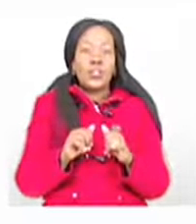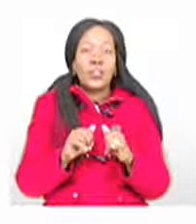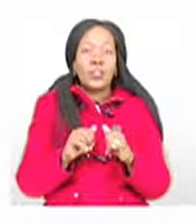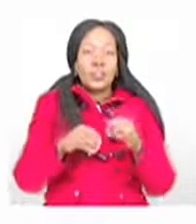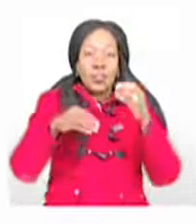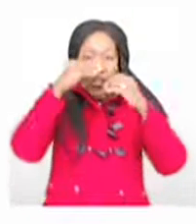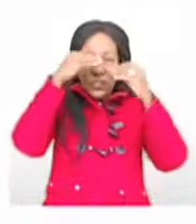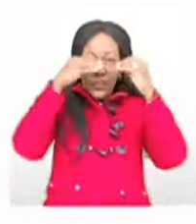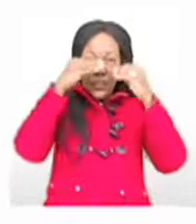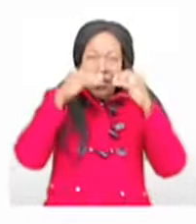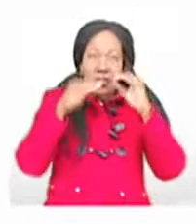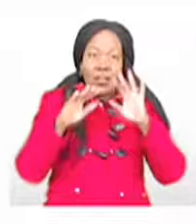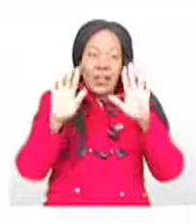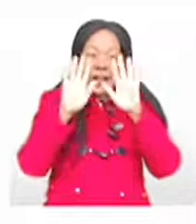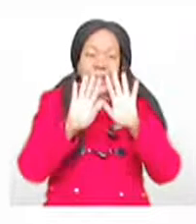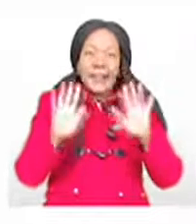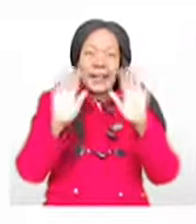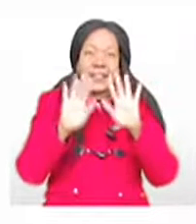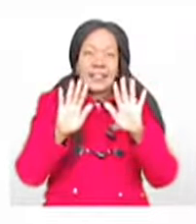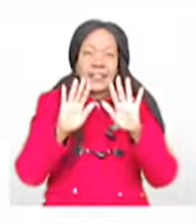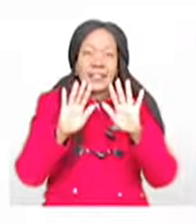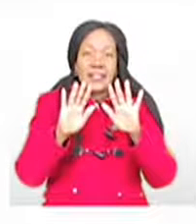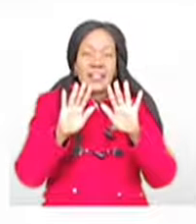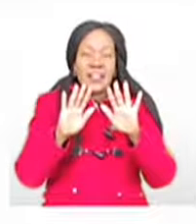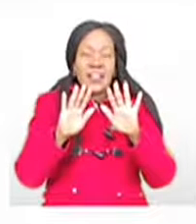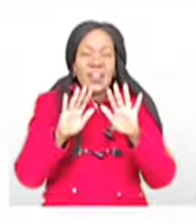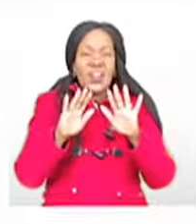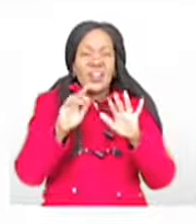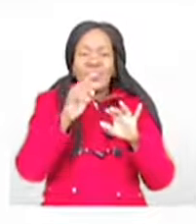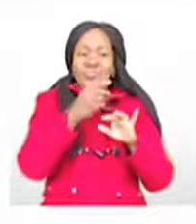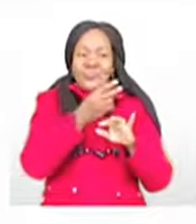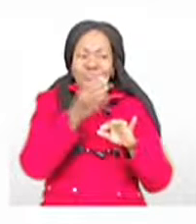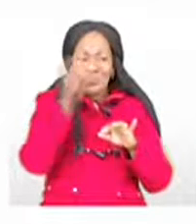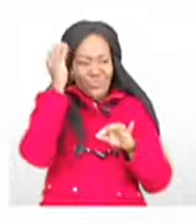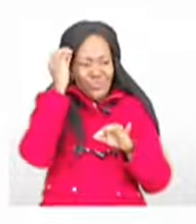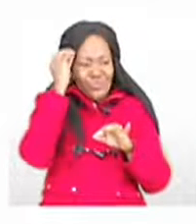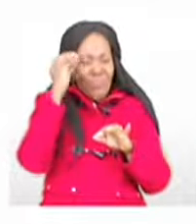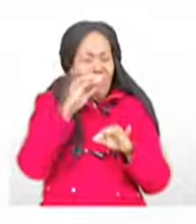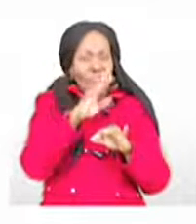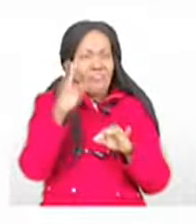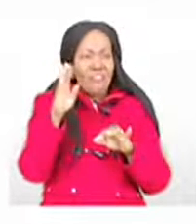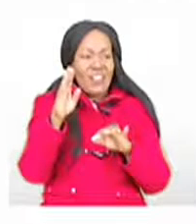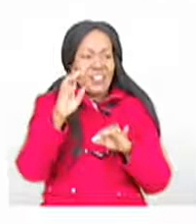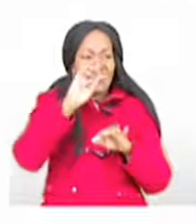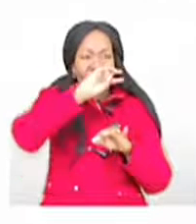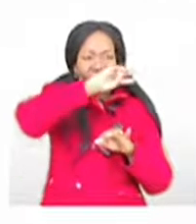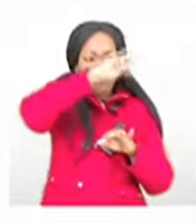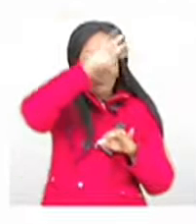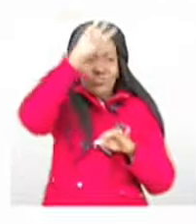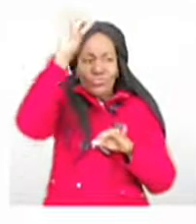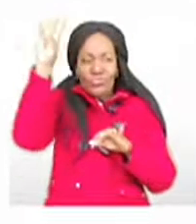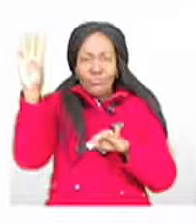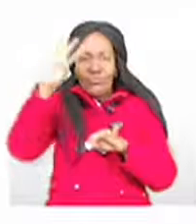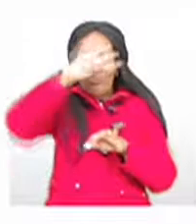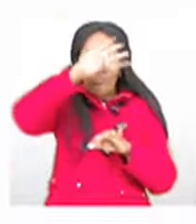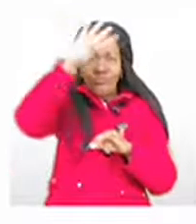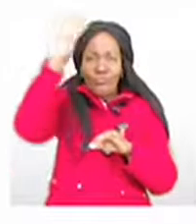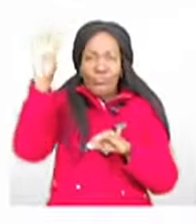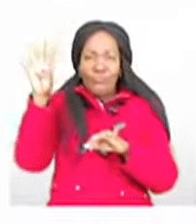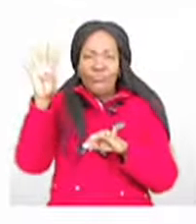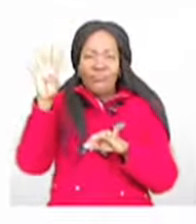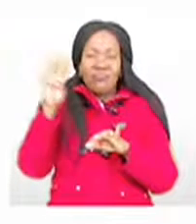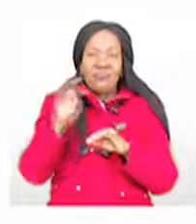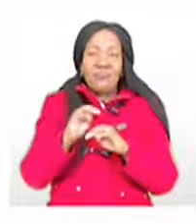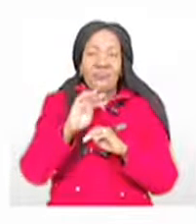colors. Do you know all your colors of the rainbow? The instruction